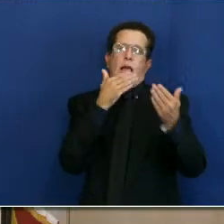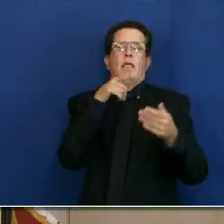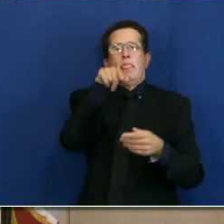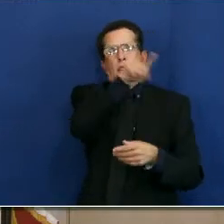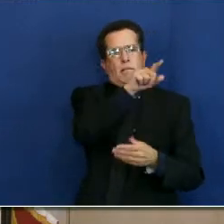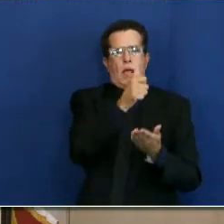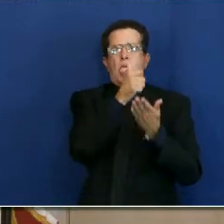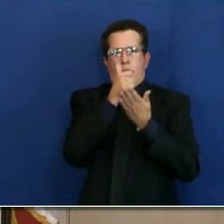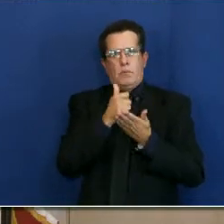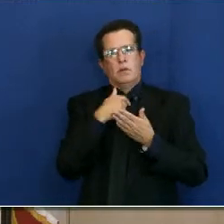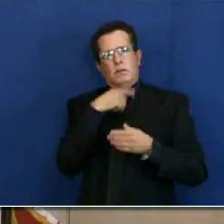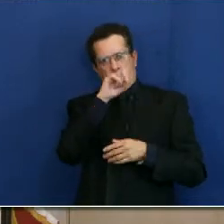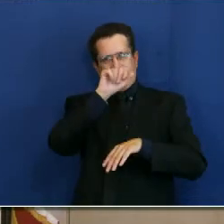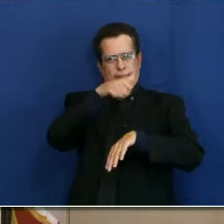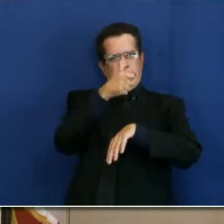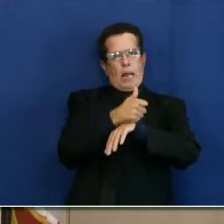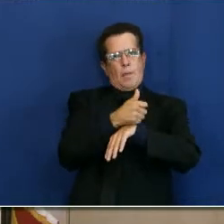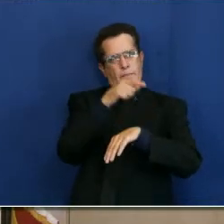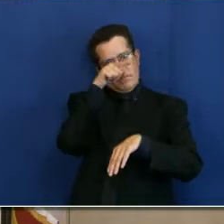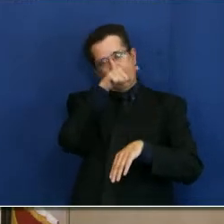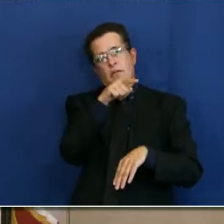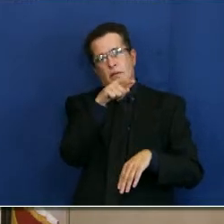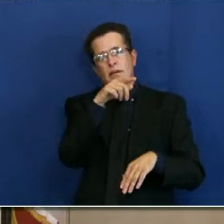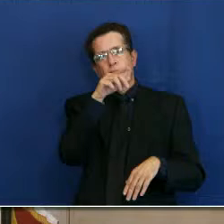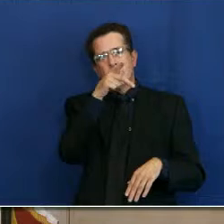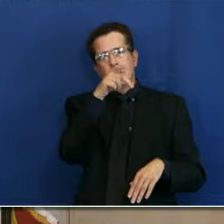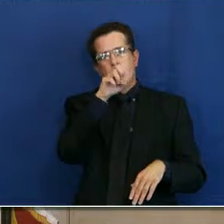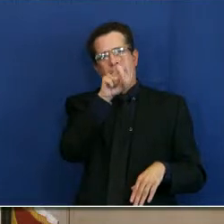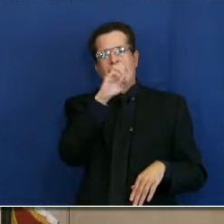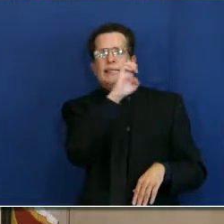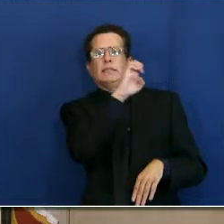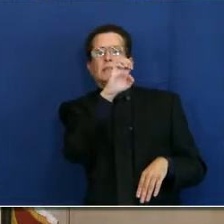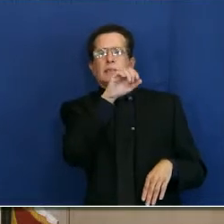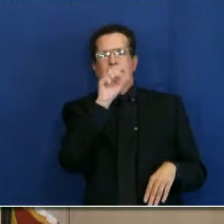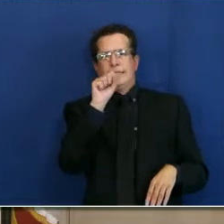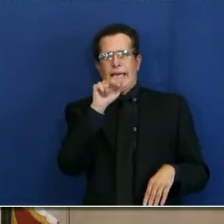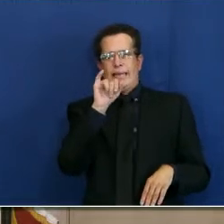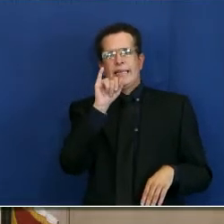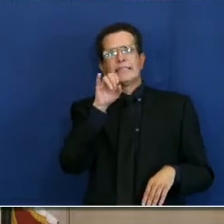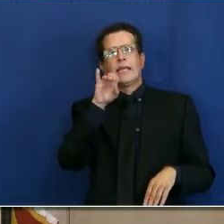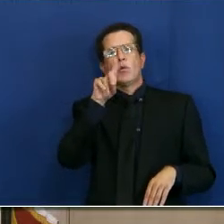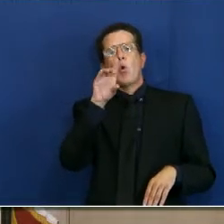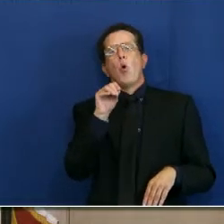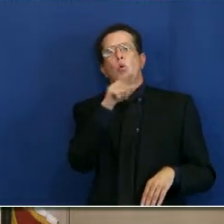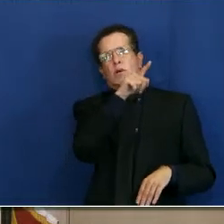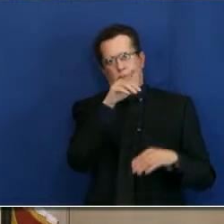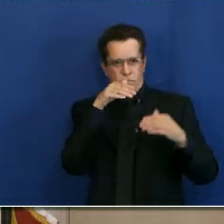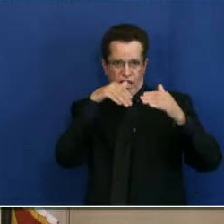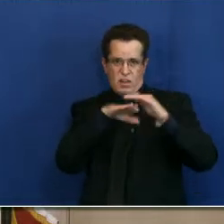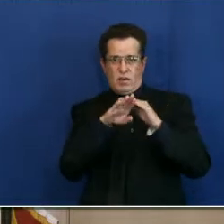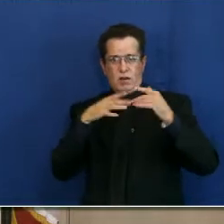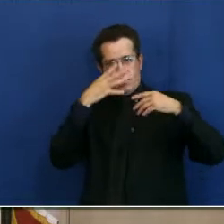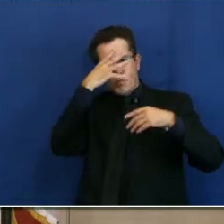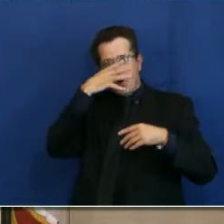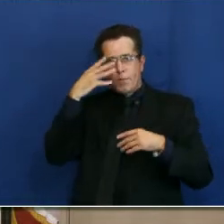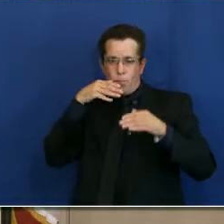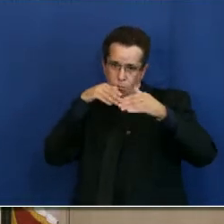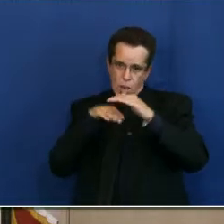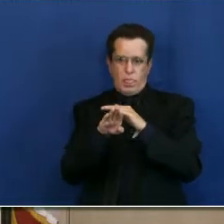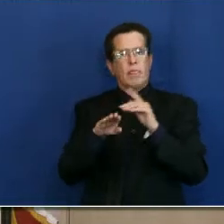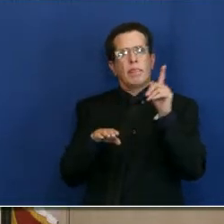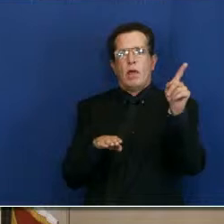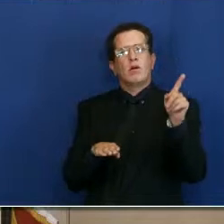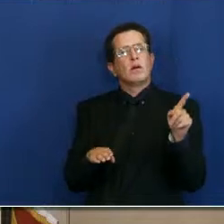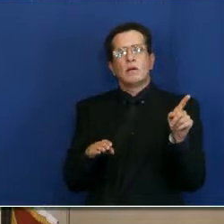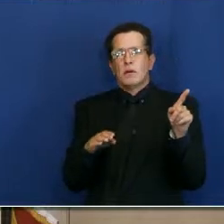East location, and we are providing free tests there. We don't ask personal